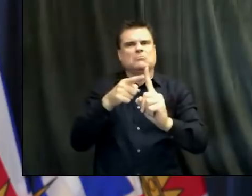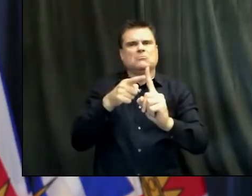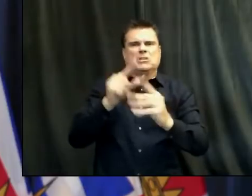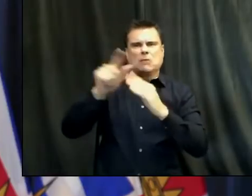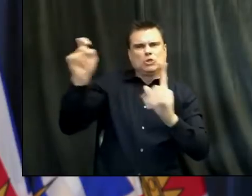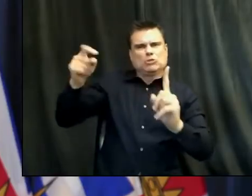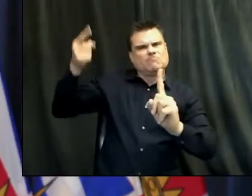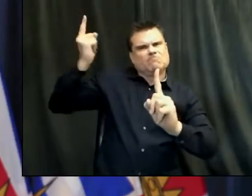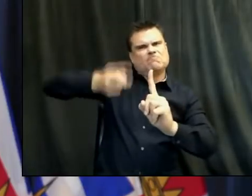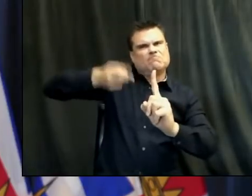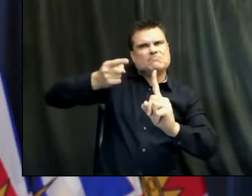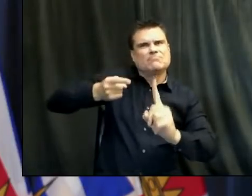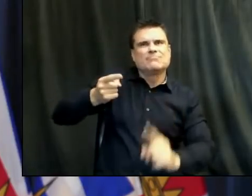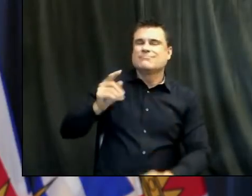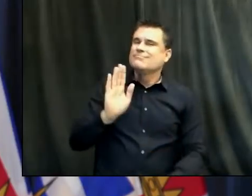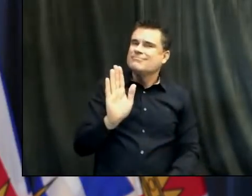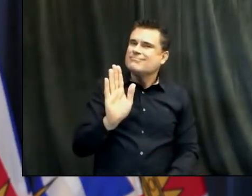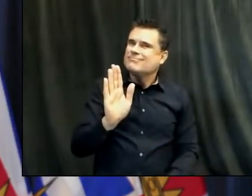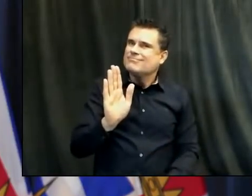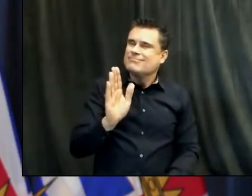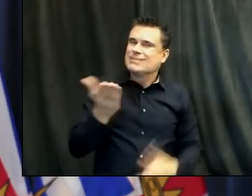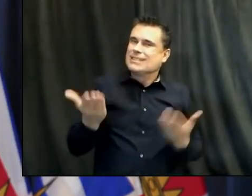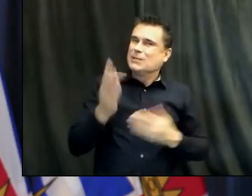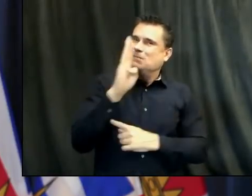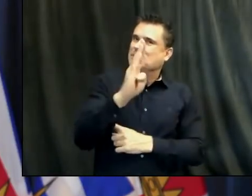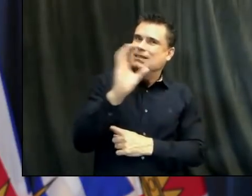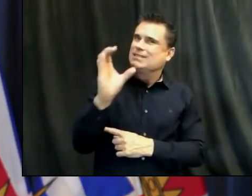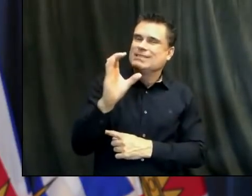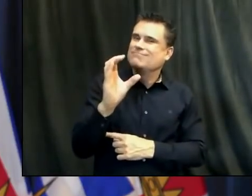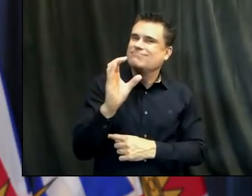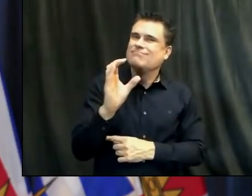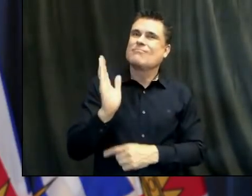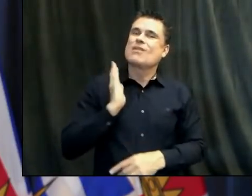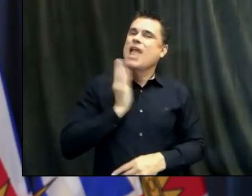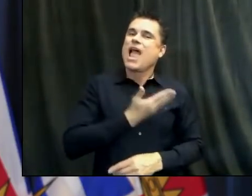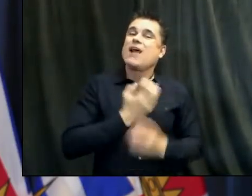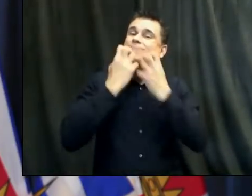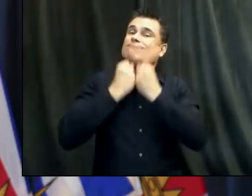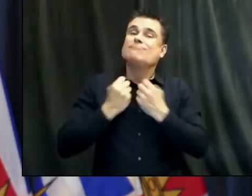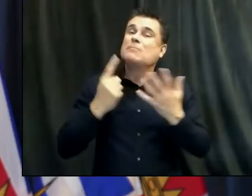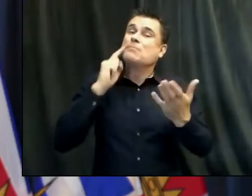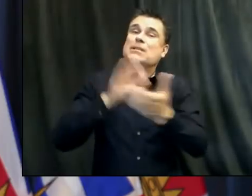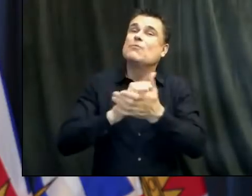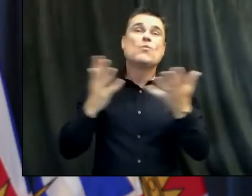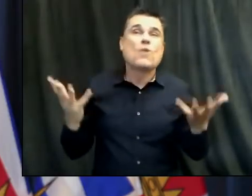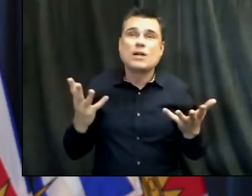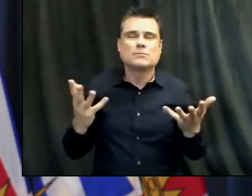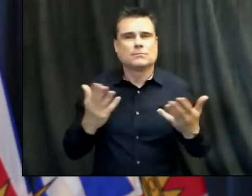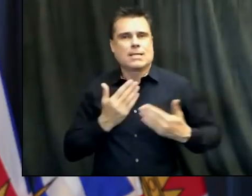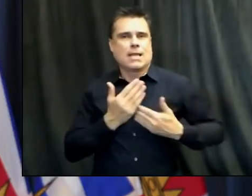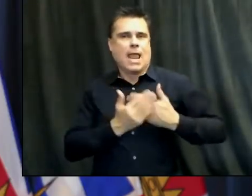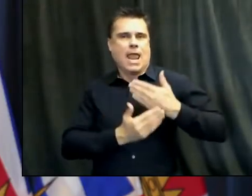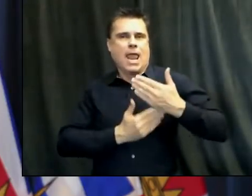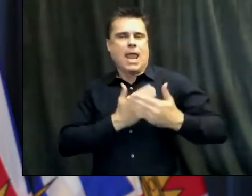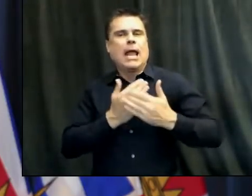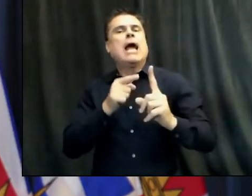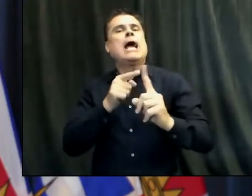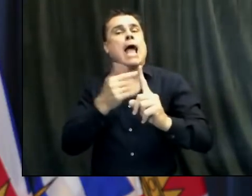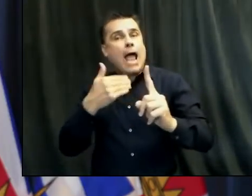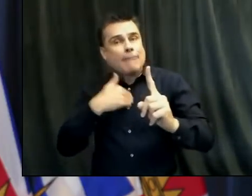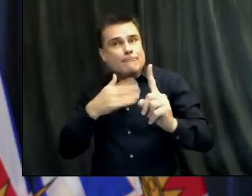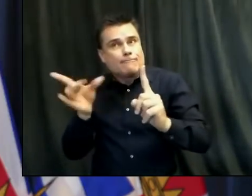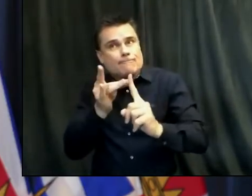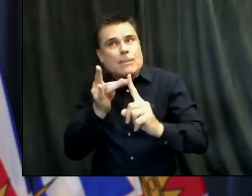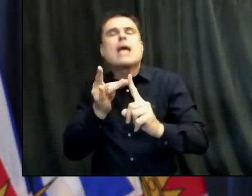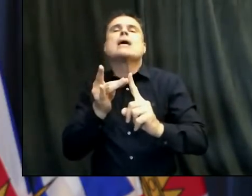Being kind is not just the way we should all be in our lives, but it's the most effective way of dealing with COVID-19, of